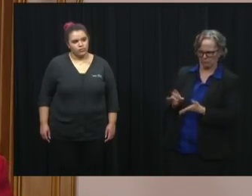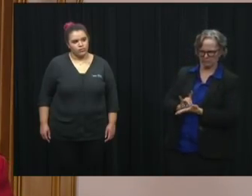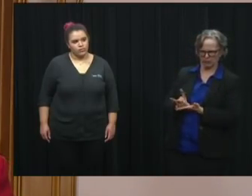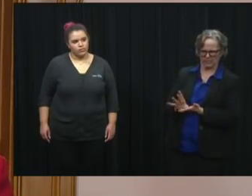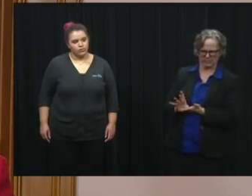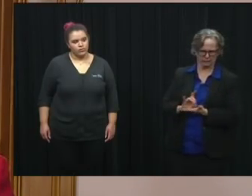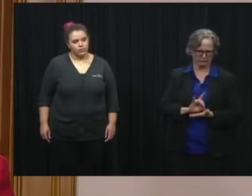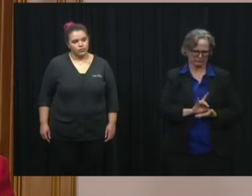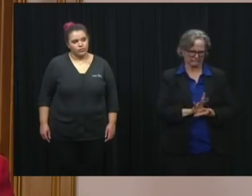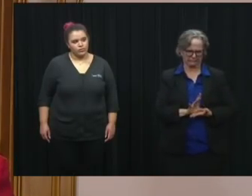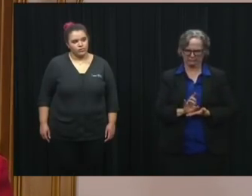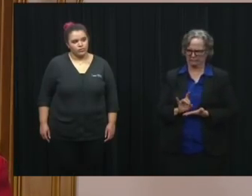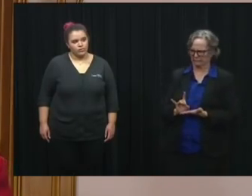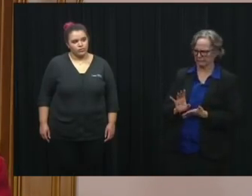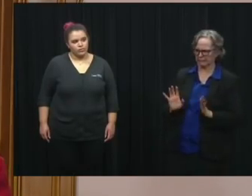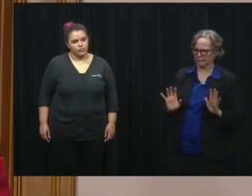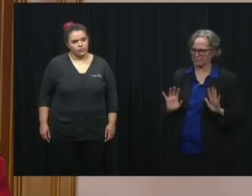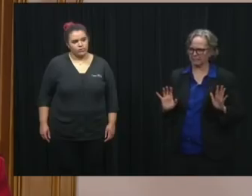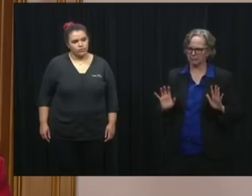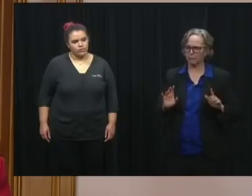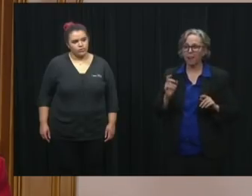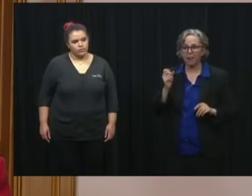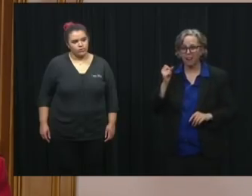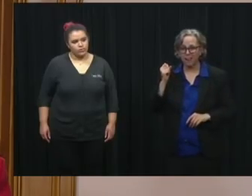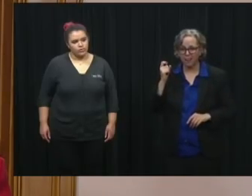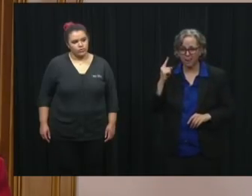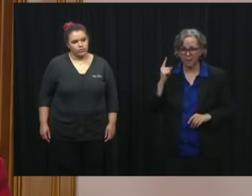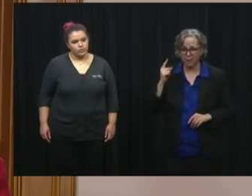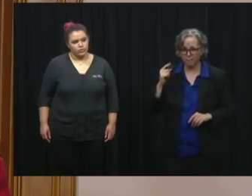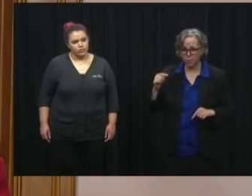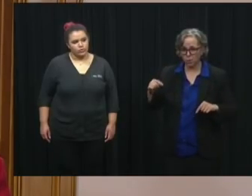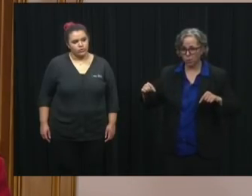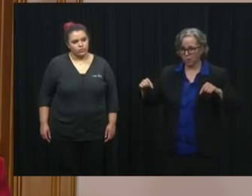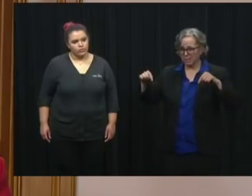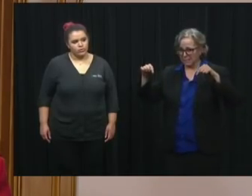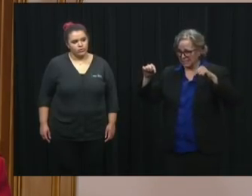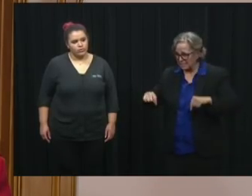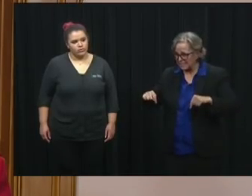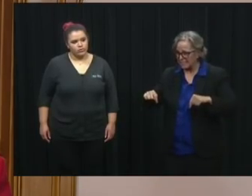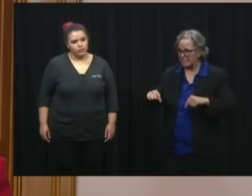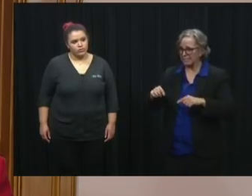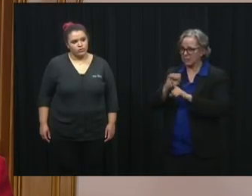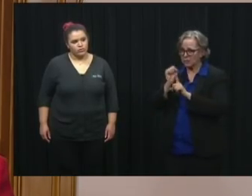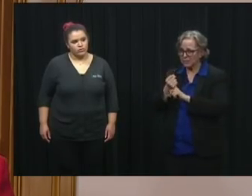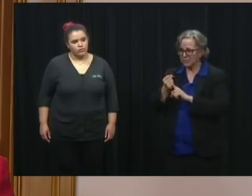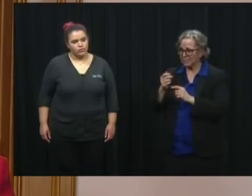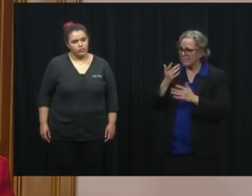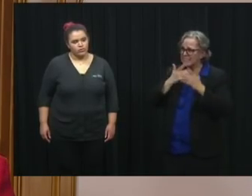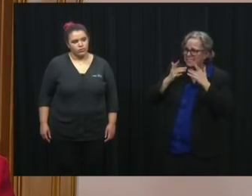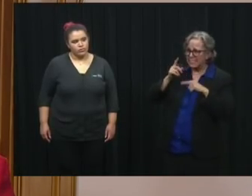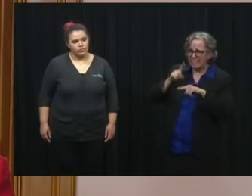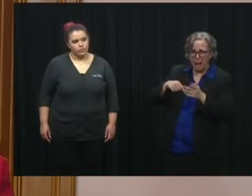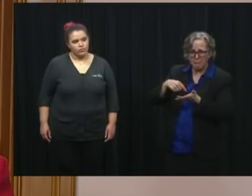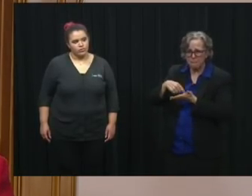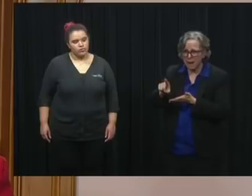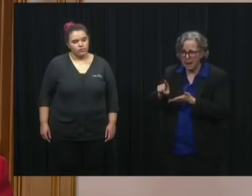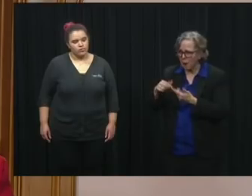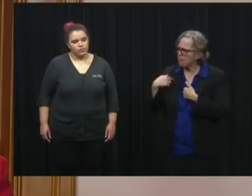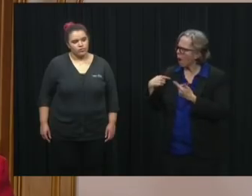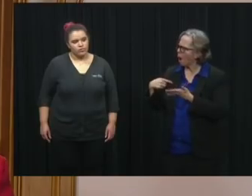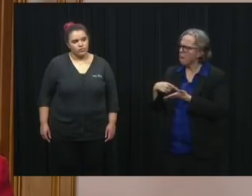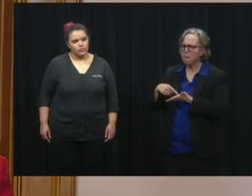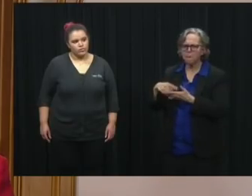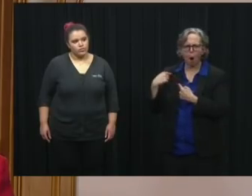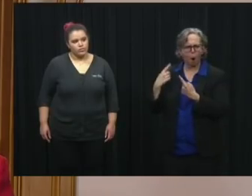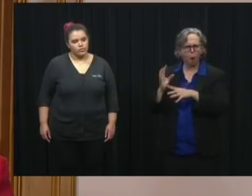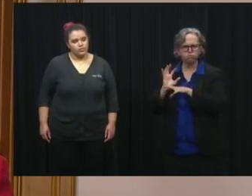place. But as far as not being able to pay their rent, people who've been able to pay the rent, we certainly would hope people would hold